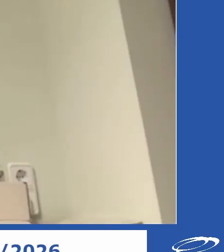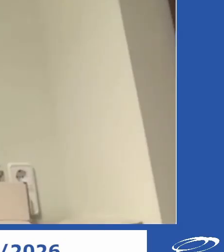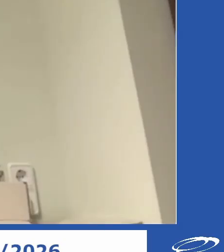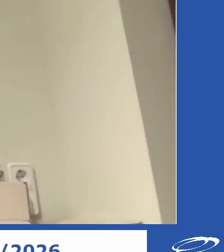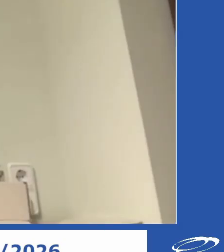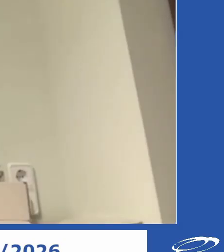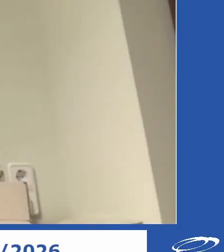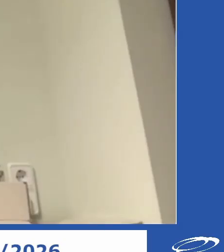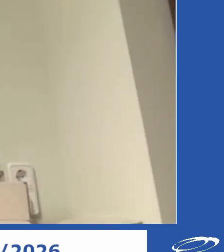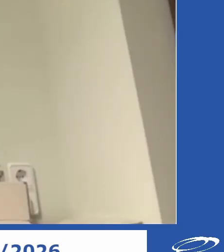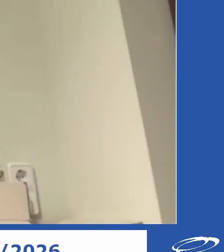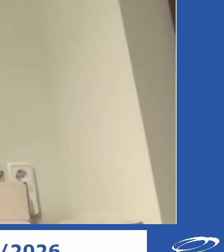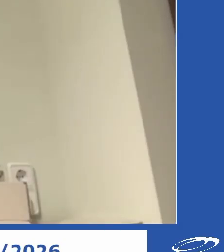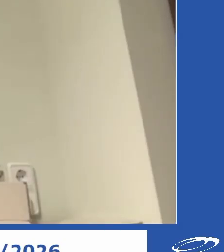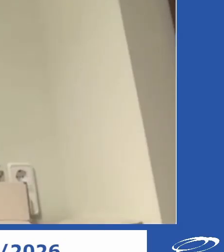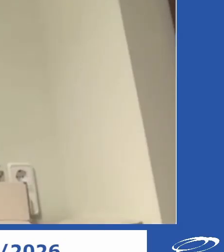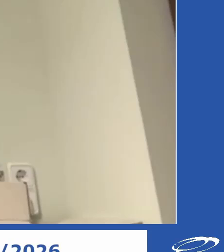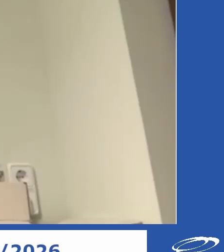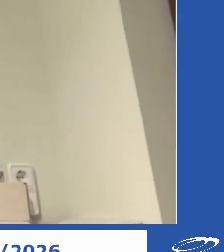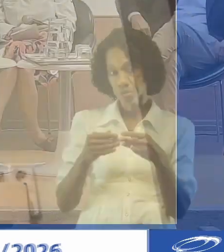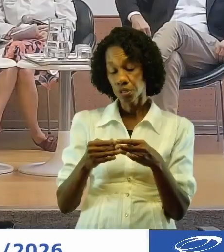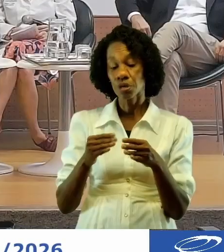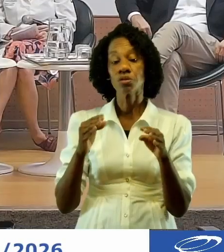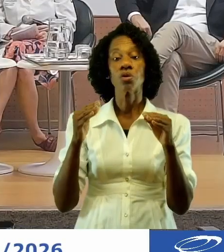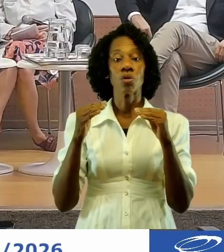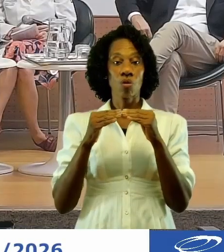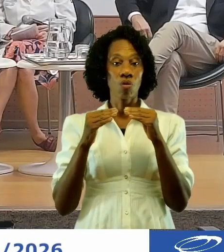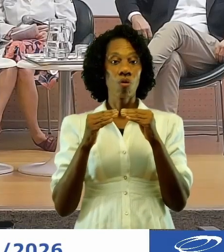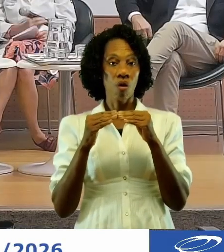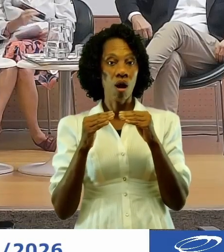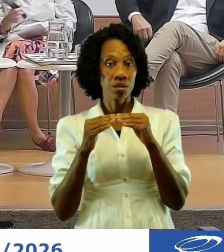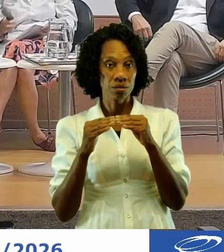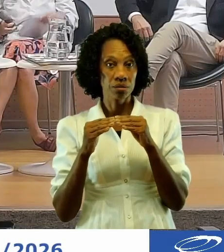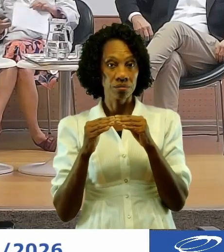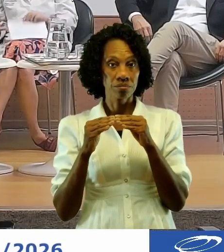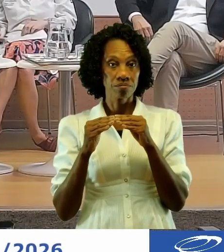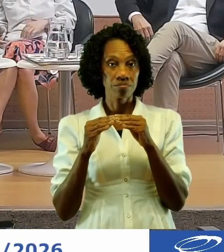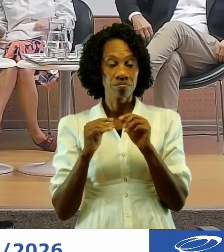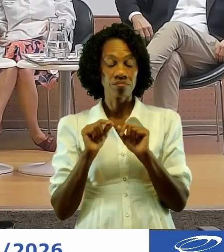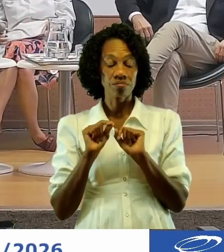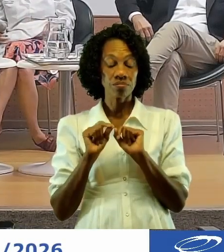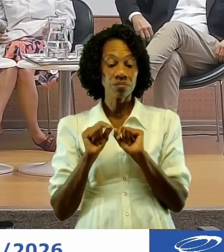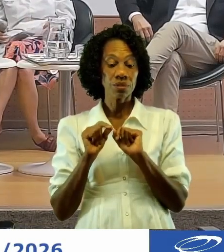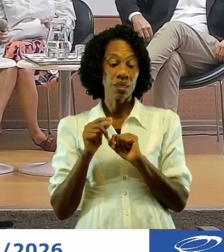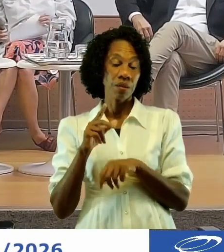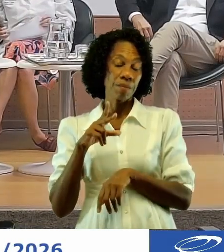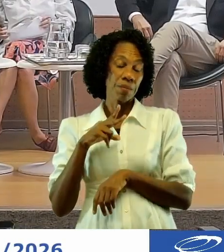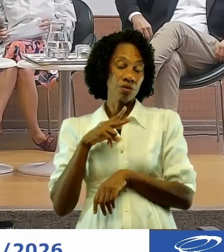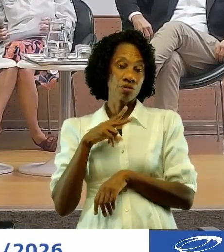né, que ele concorda com o Dr. Mauro, né, grosso modo, ele seria